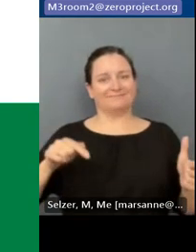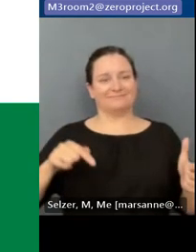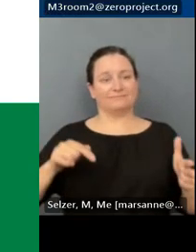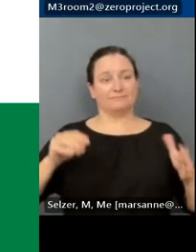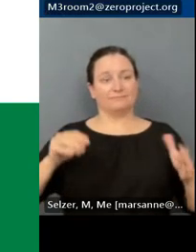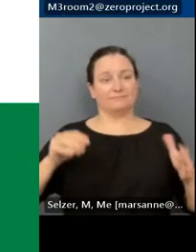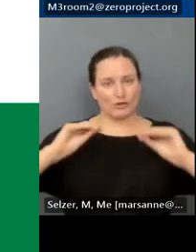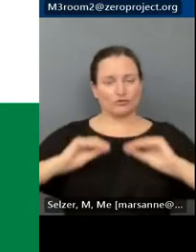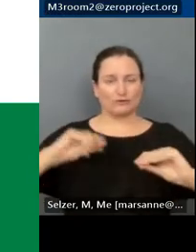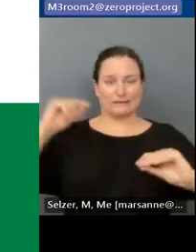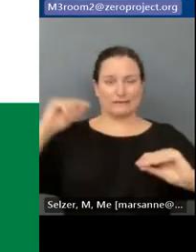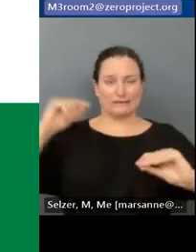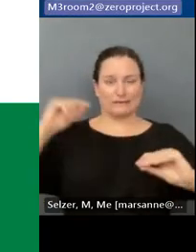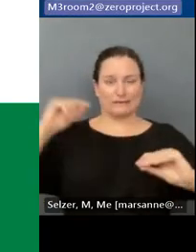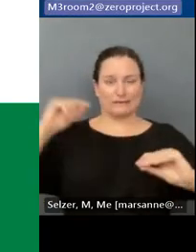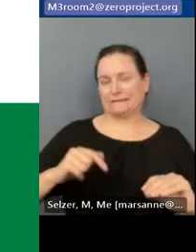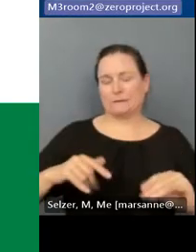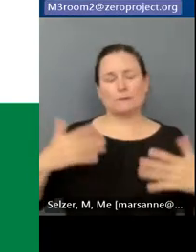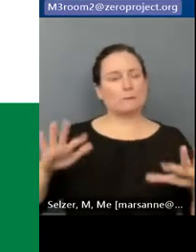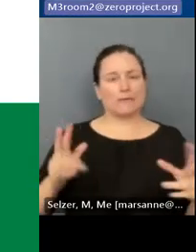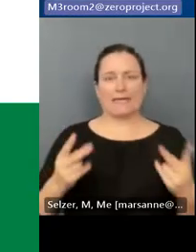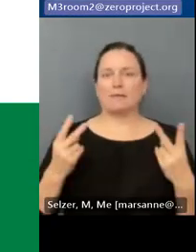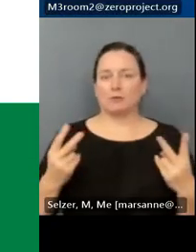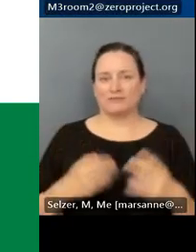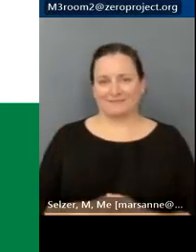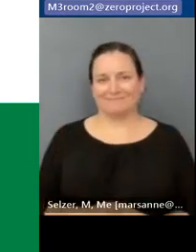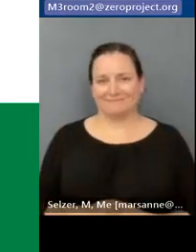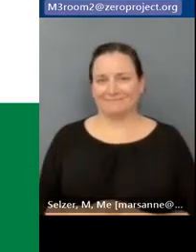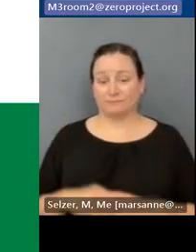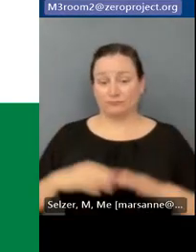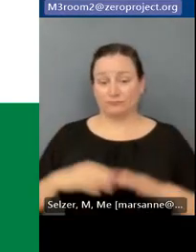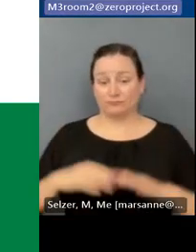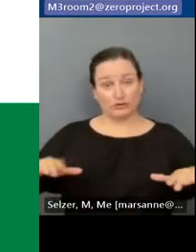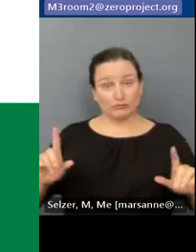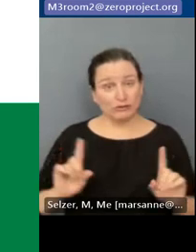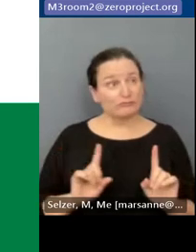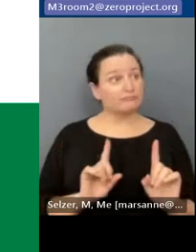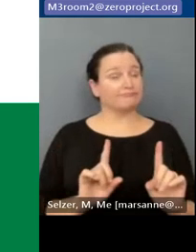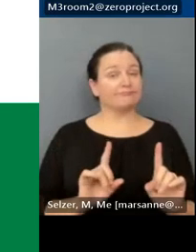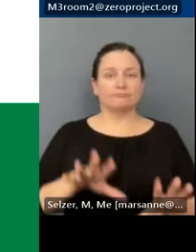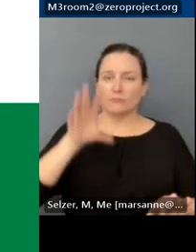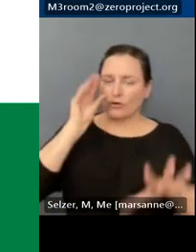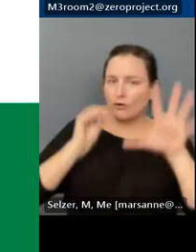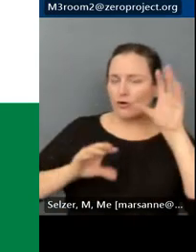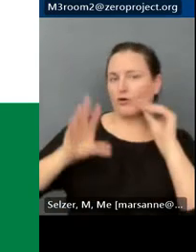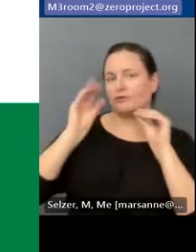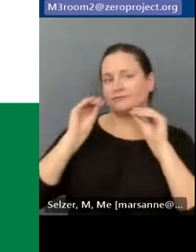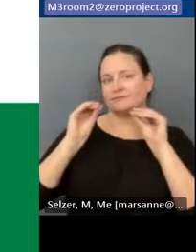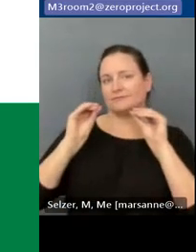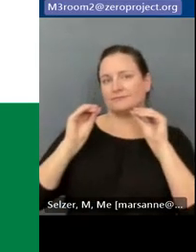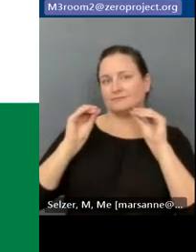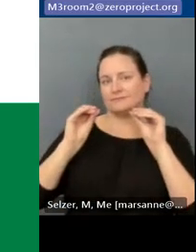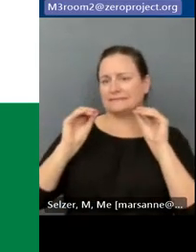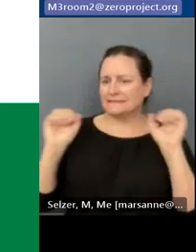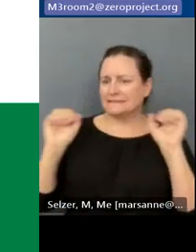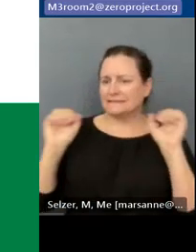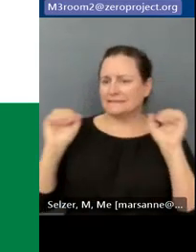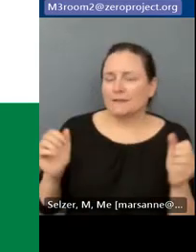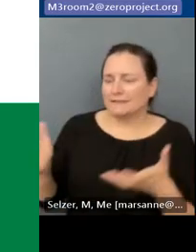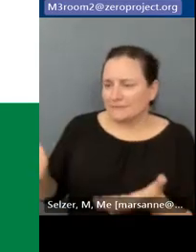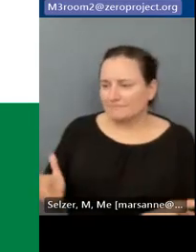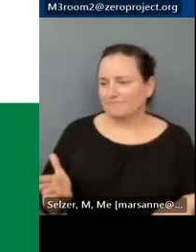education. So for the joy of learning, we urge together, let us